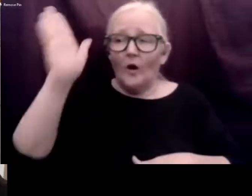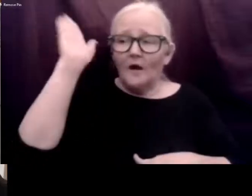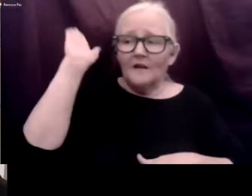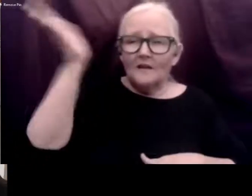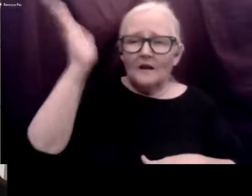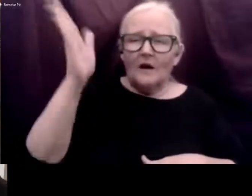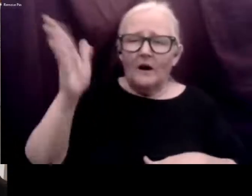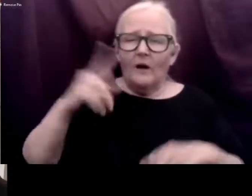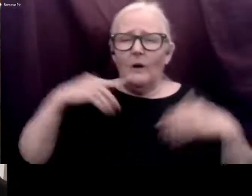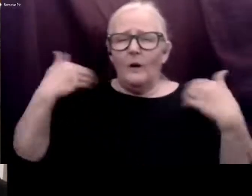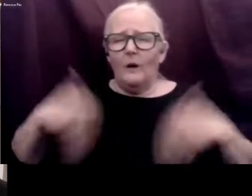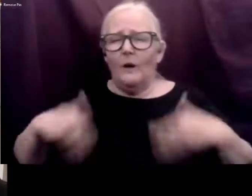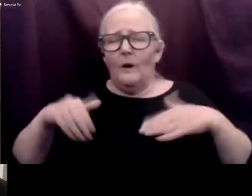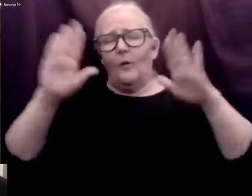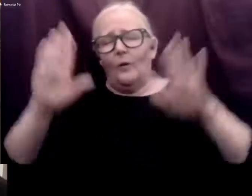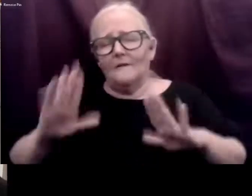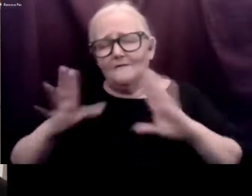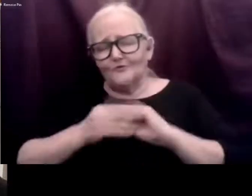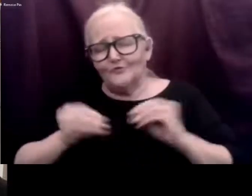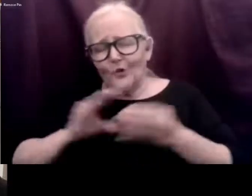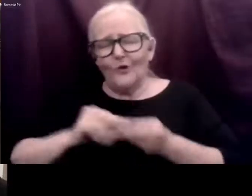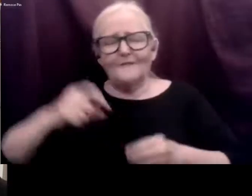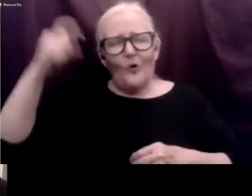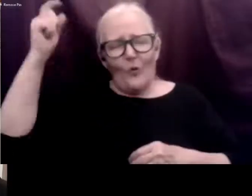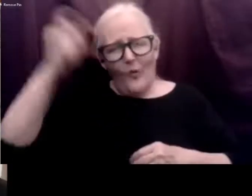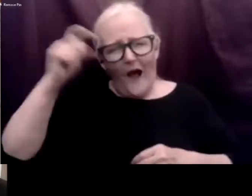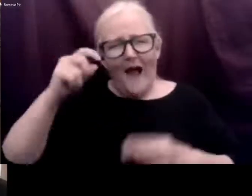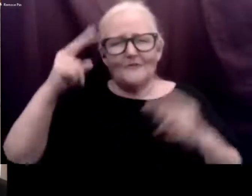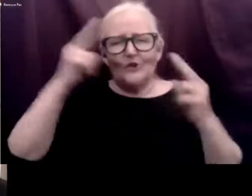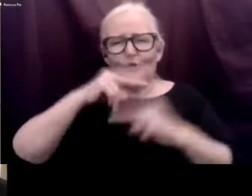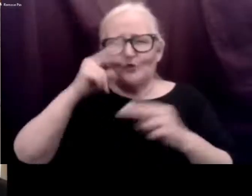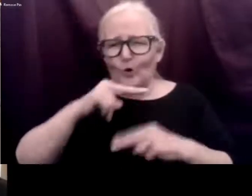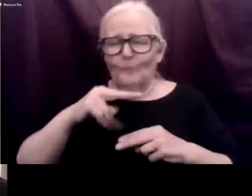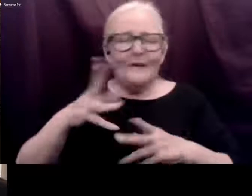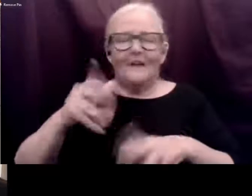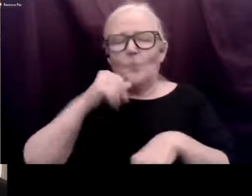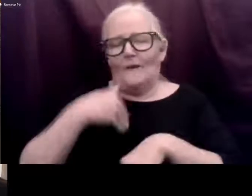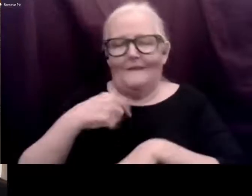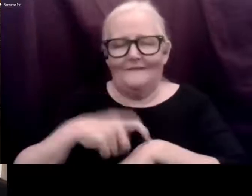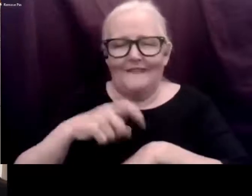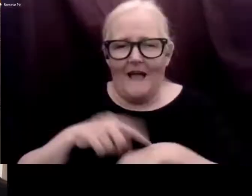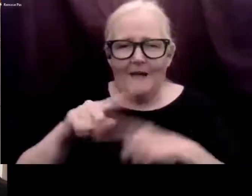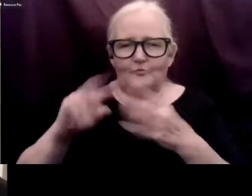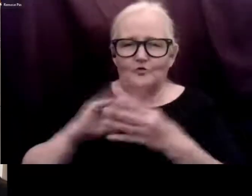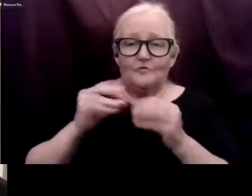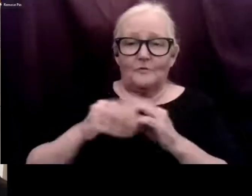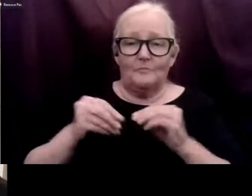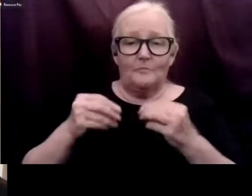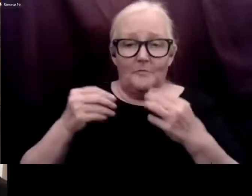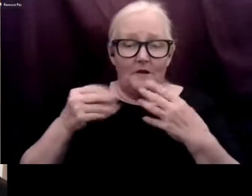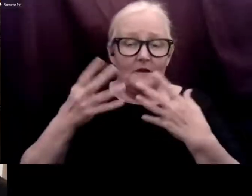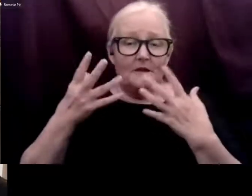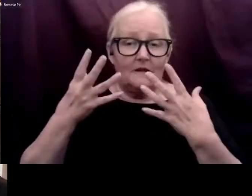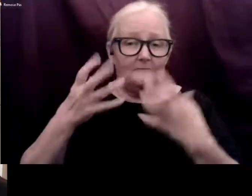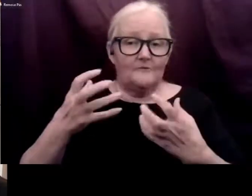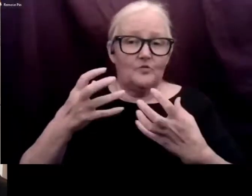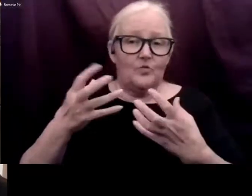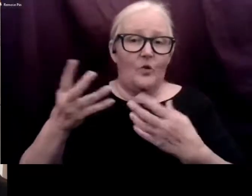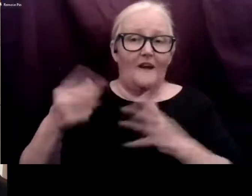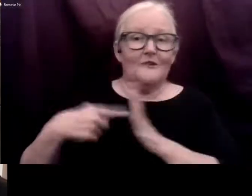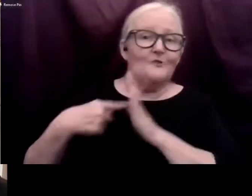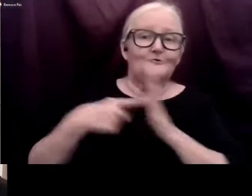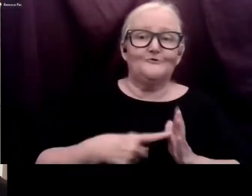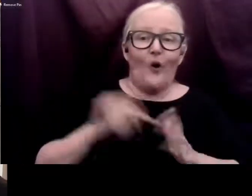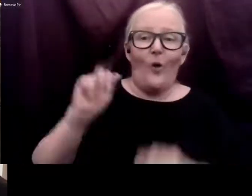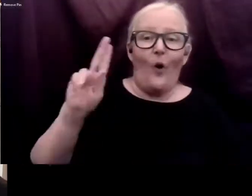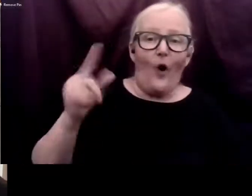and humor. And I don't have time to tell you any stories, but if you're willing to share the draft of your sermon from August 18th, 2013,